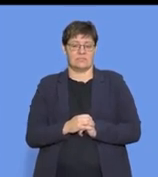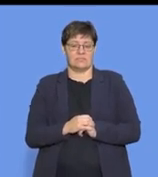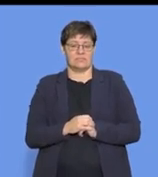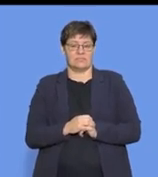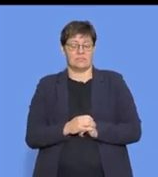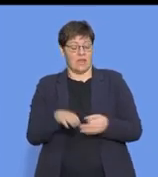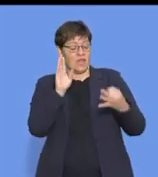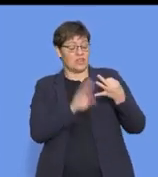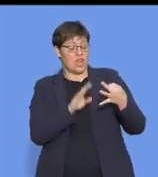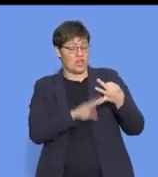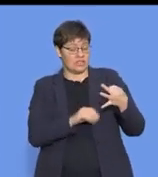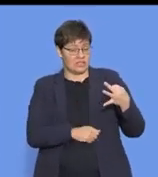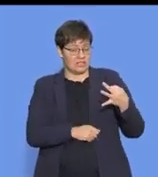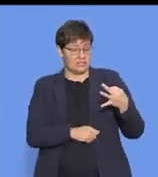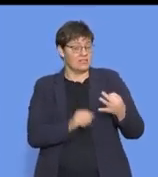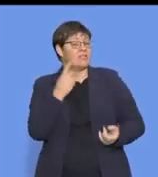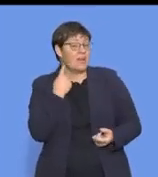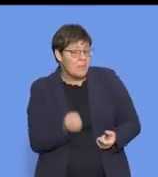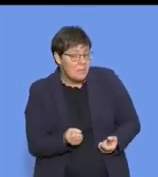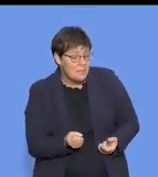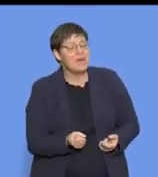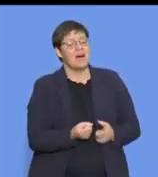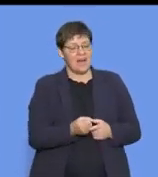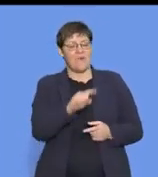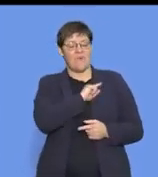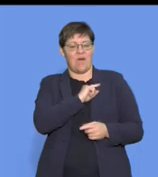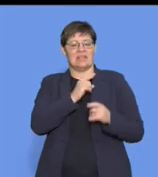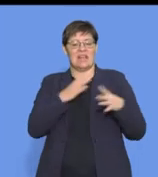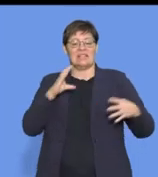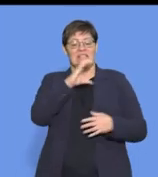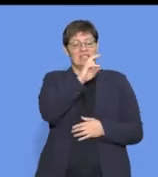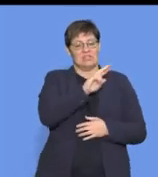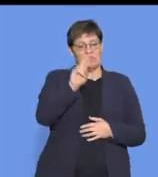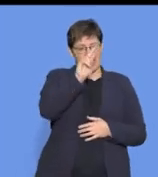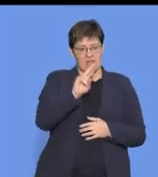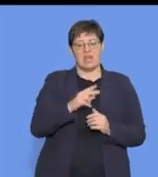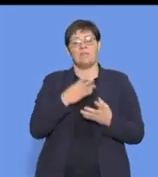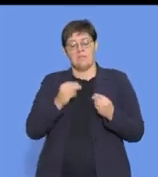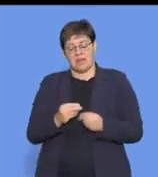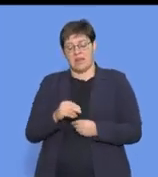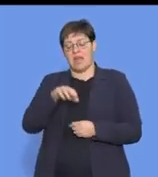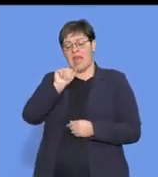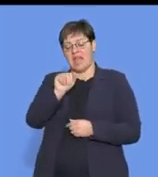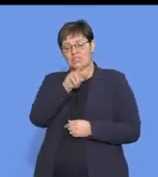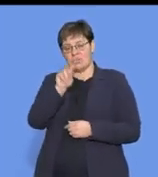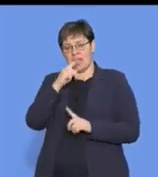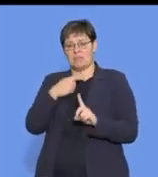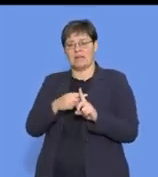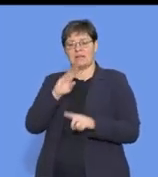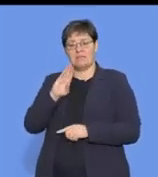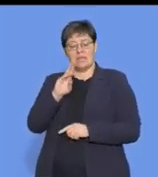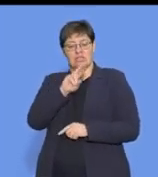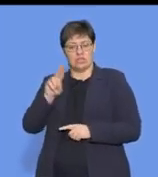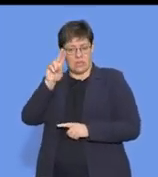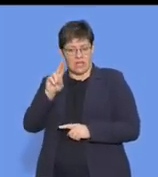Okay, and the third version, can you guess it now? Because we're starting with C squared, we now still need to use the other two sides. The